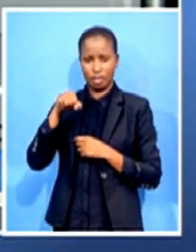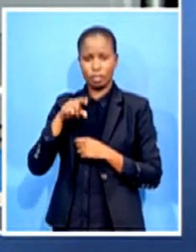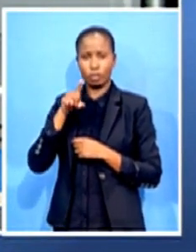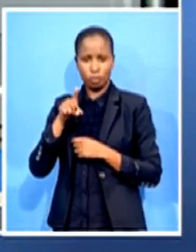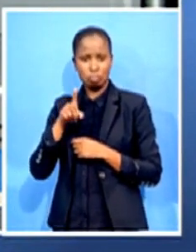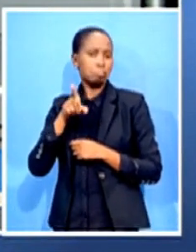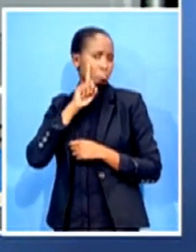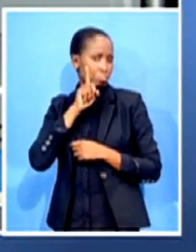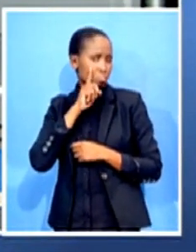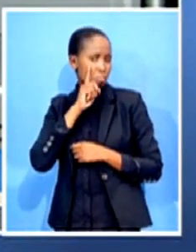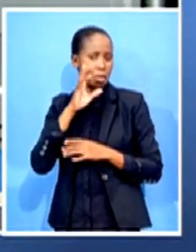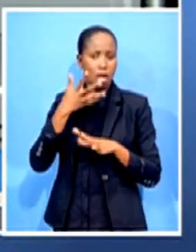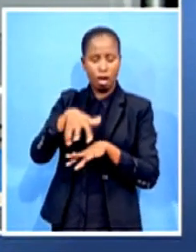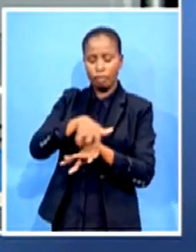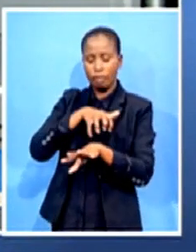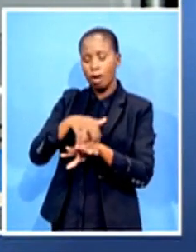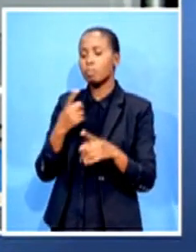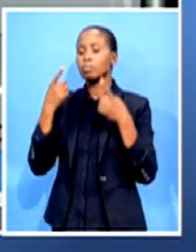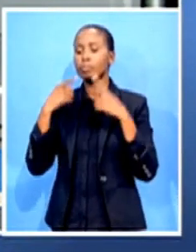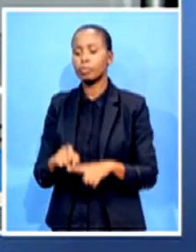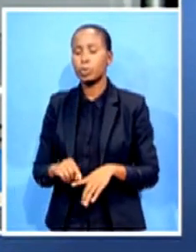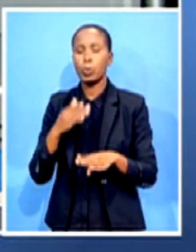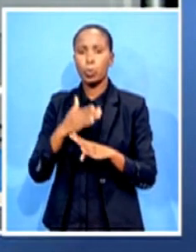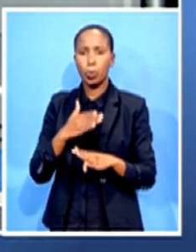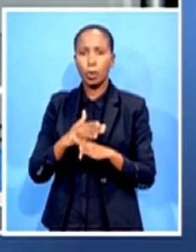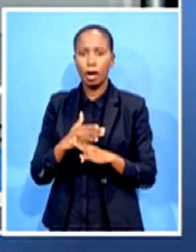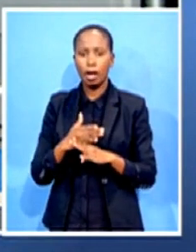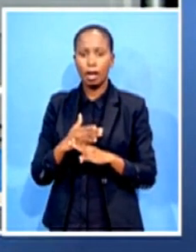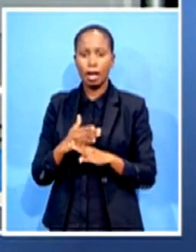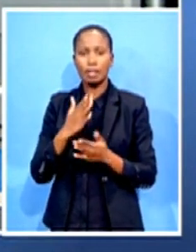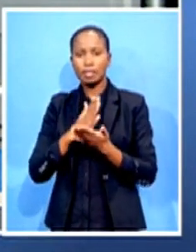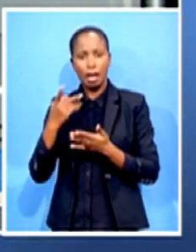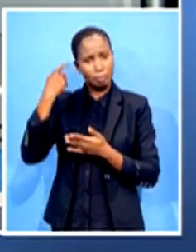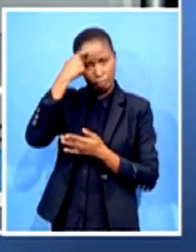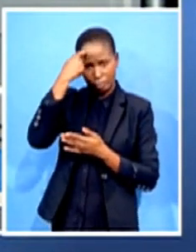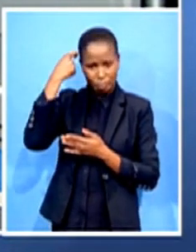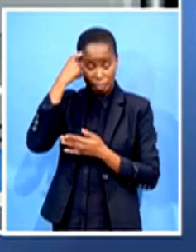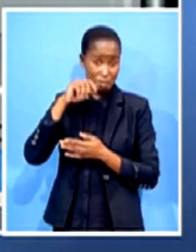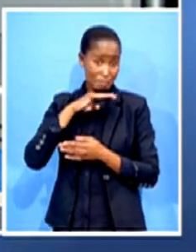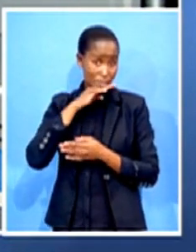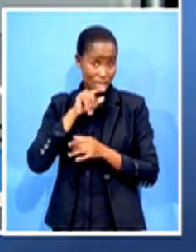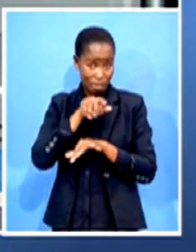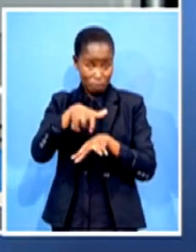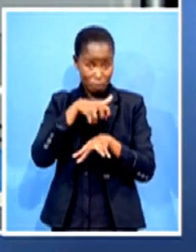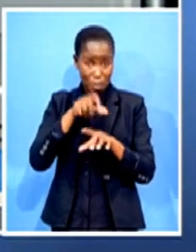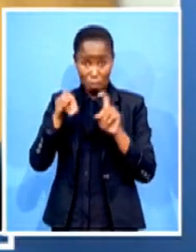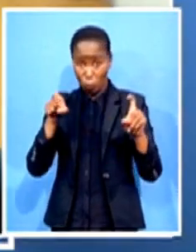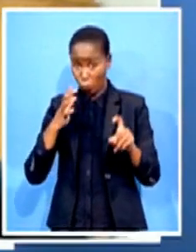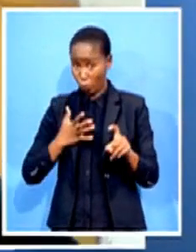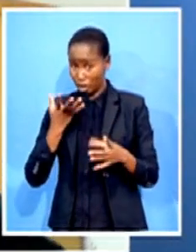Are they eager to get vaccinated? Yes, indeed, they are eager to